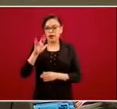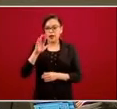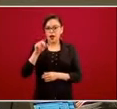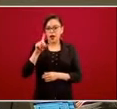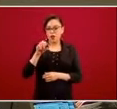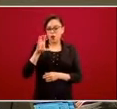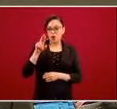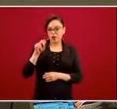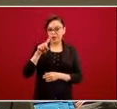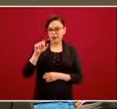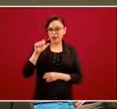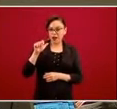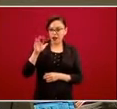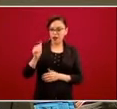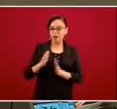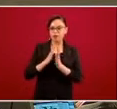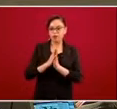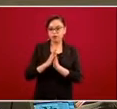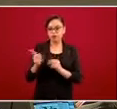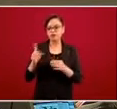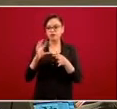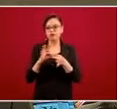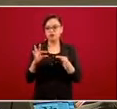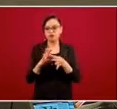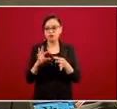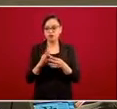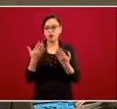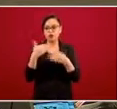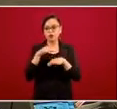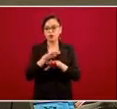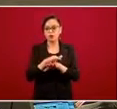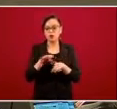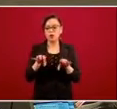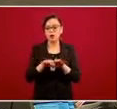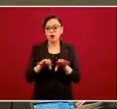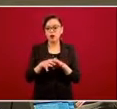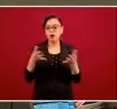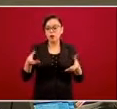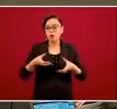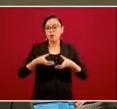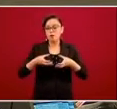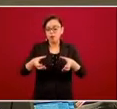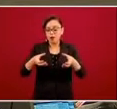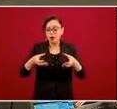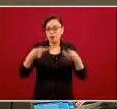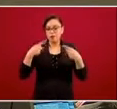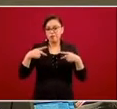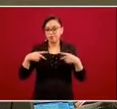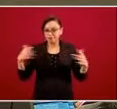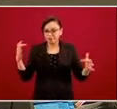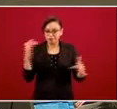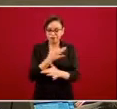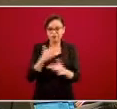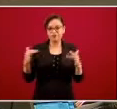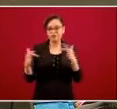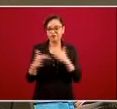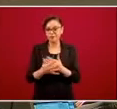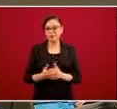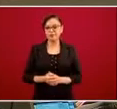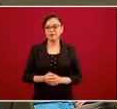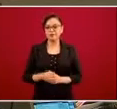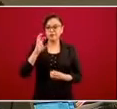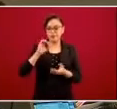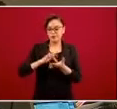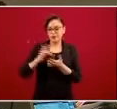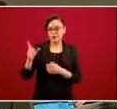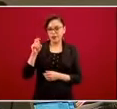Finally, Dr. Ricardo Cortés Alcalá, can you share with us the information you have prepared regarding mobility in the